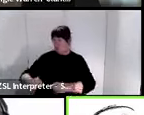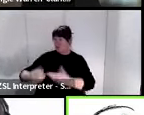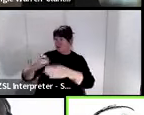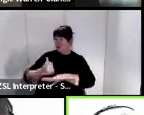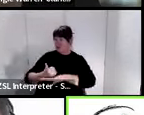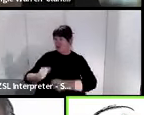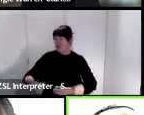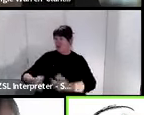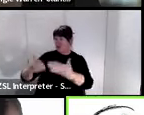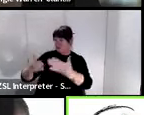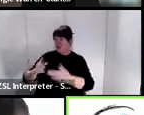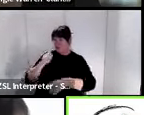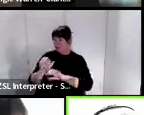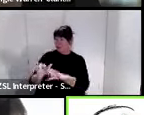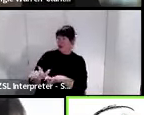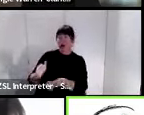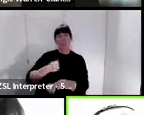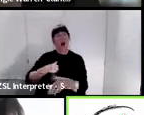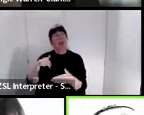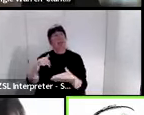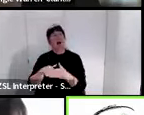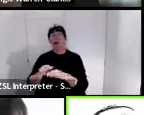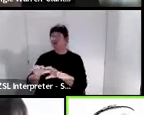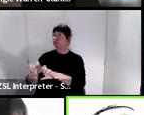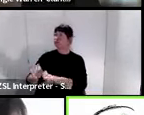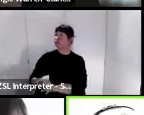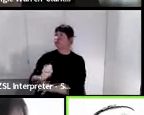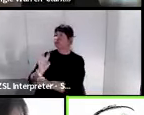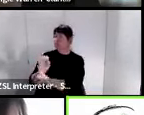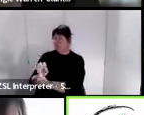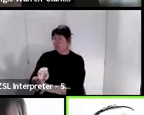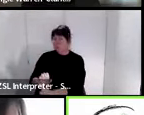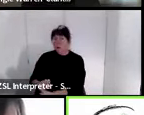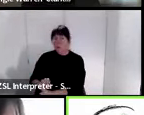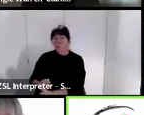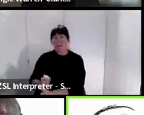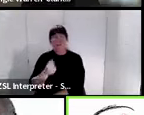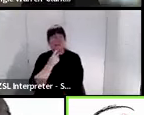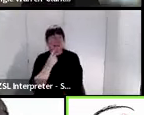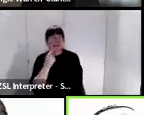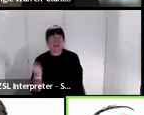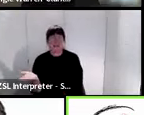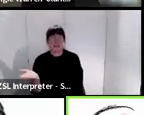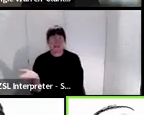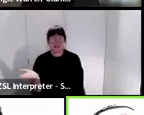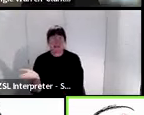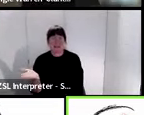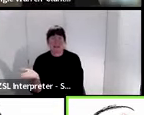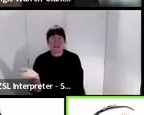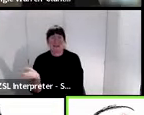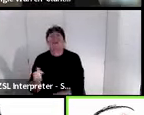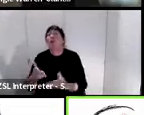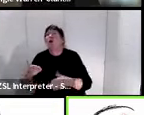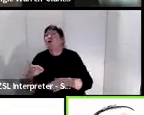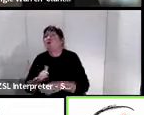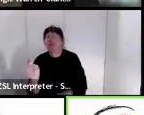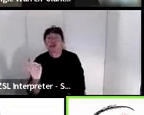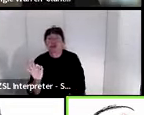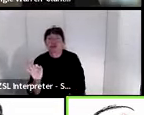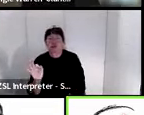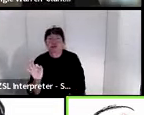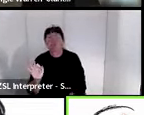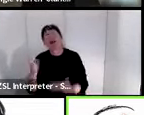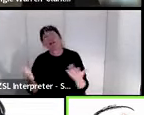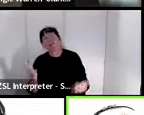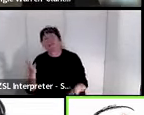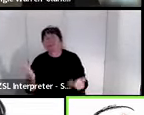report their barriers, real easy. It wasn't hard to do. It wasn't a lot of work. I mean, it wasn't a